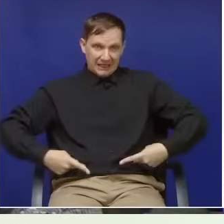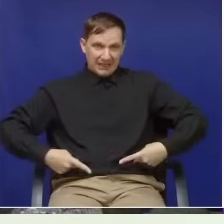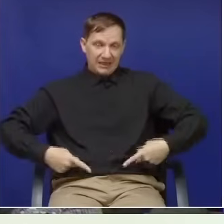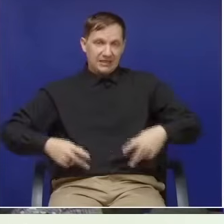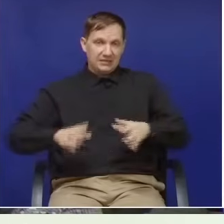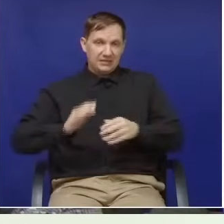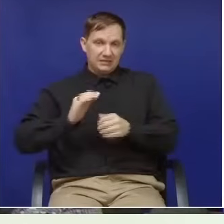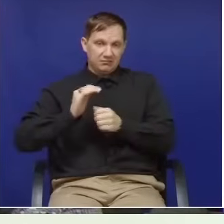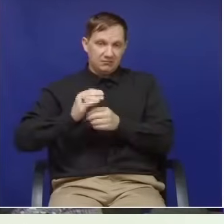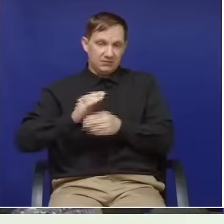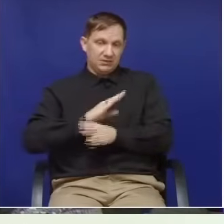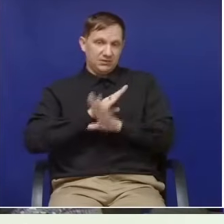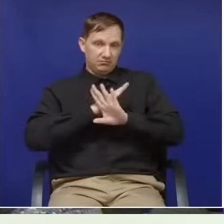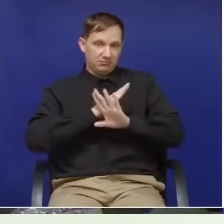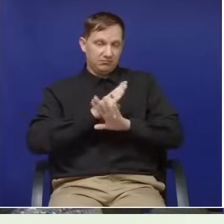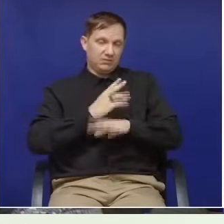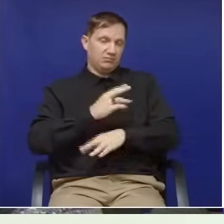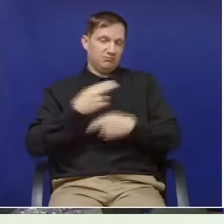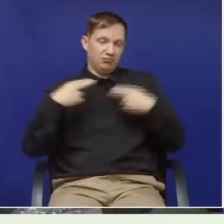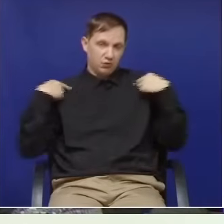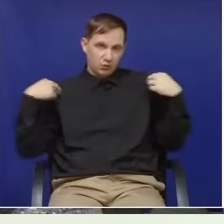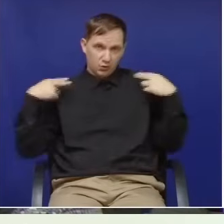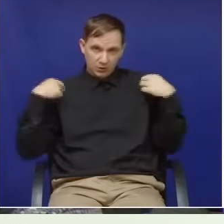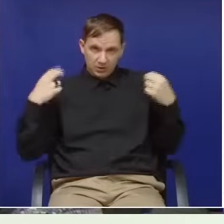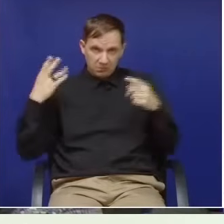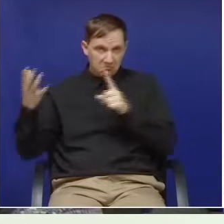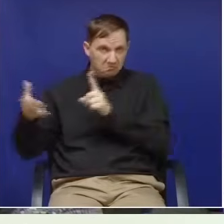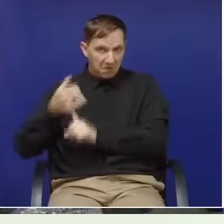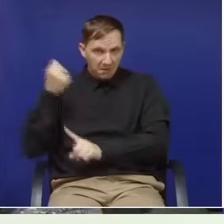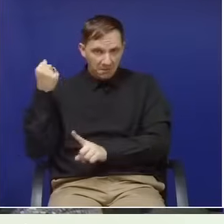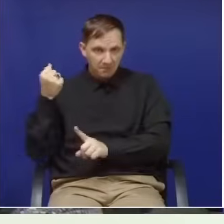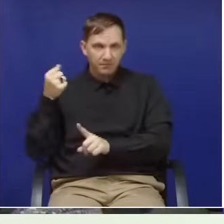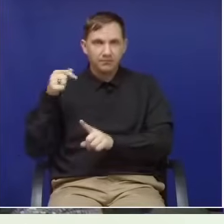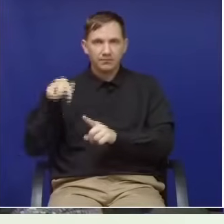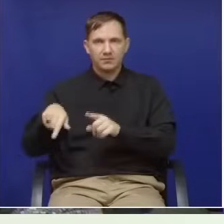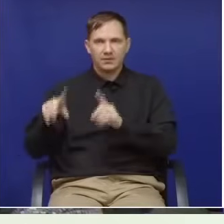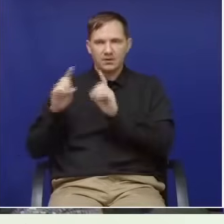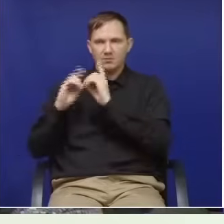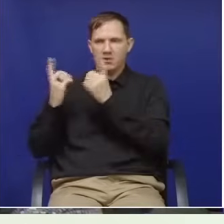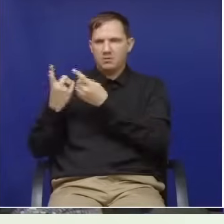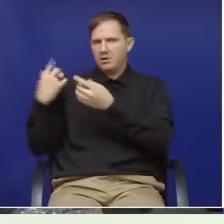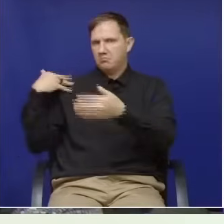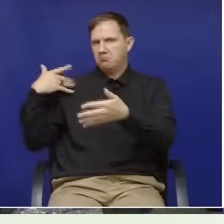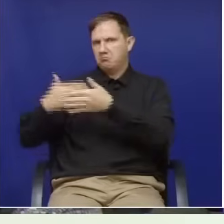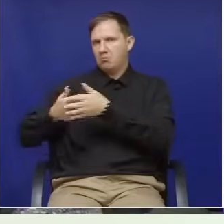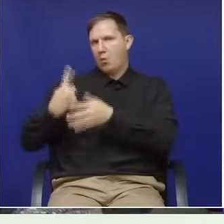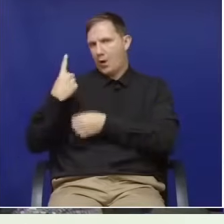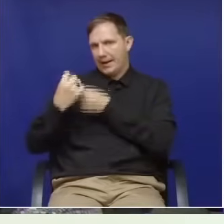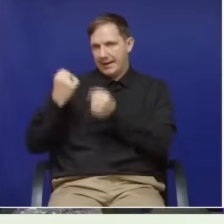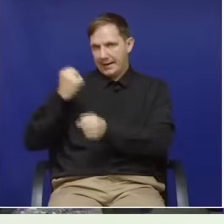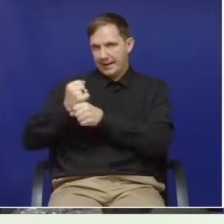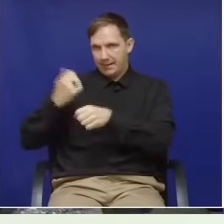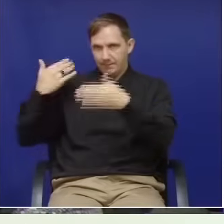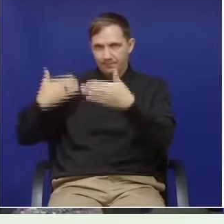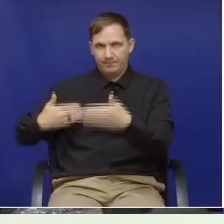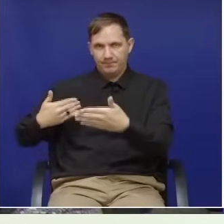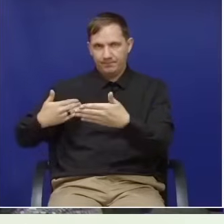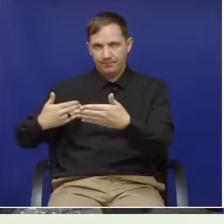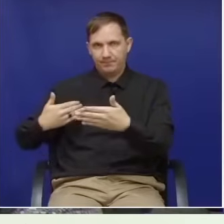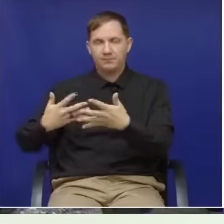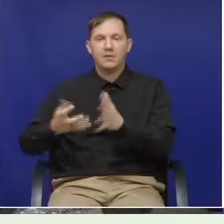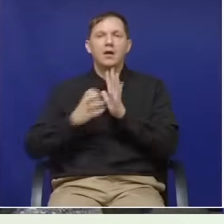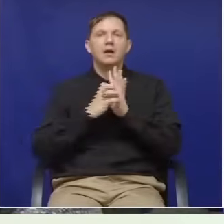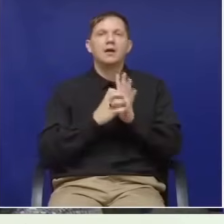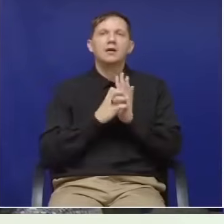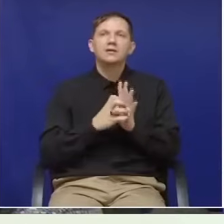military bases and equipment has the department achieved over the past 12 months? For